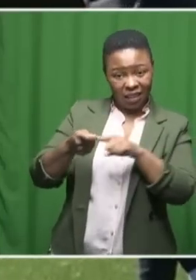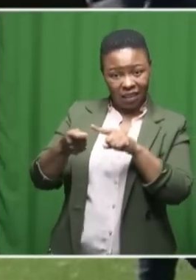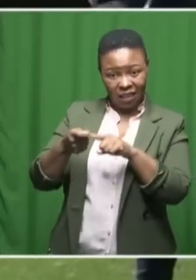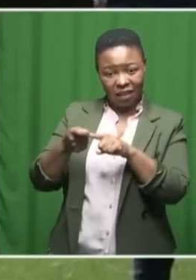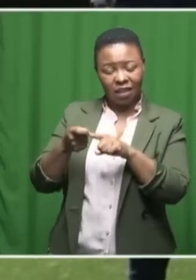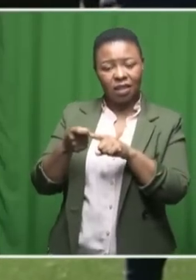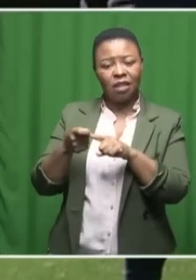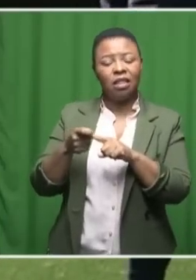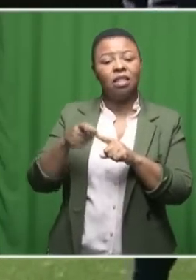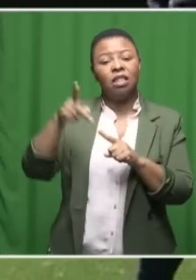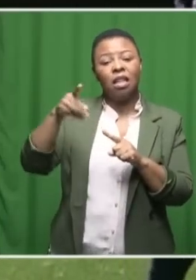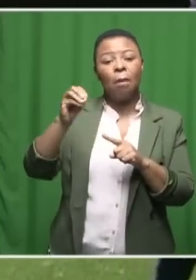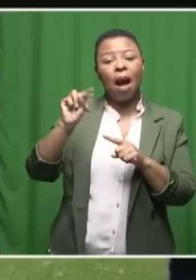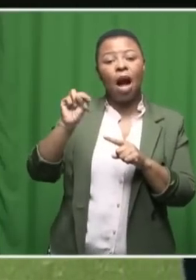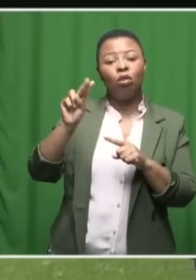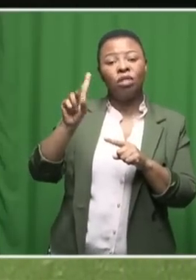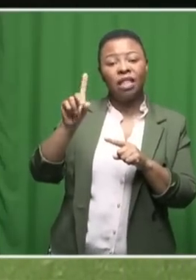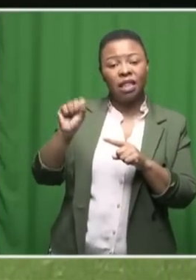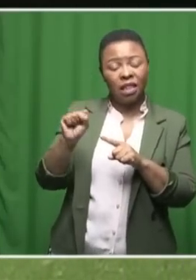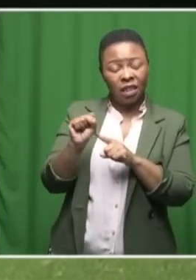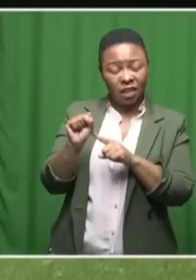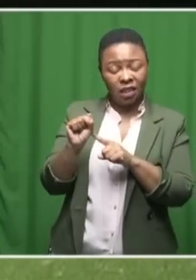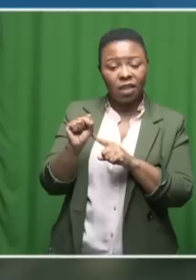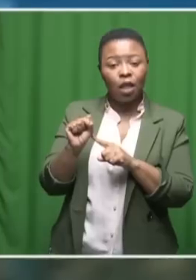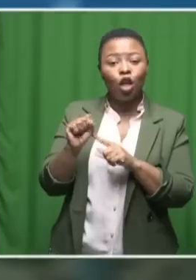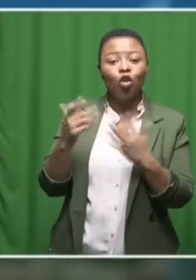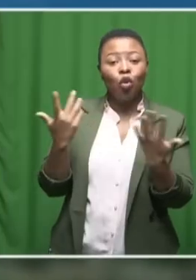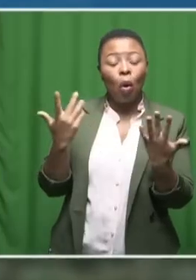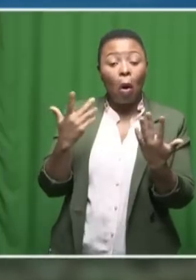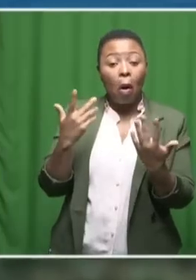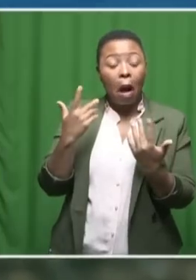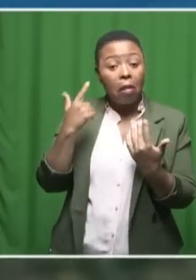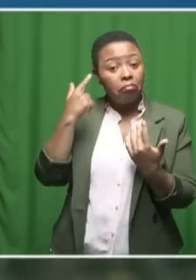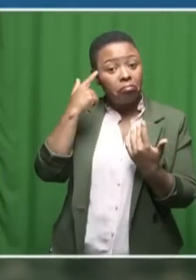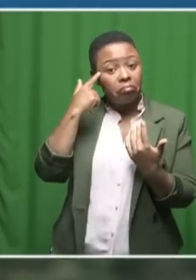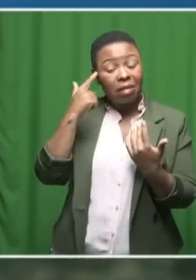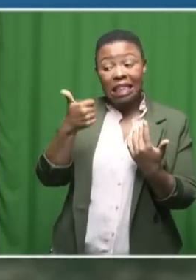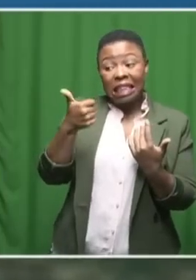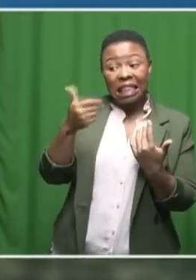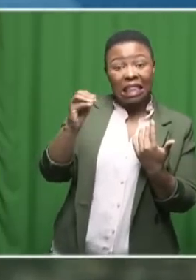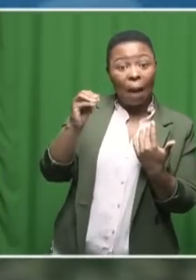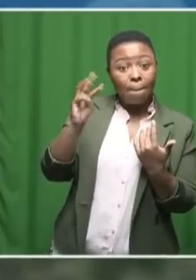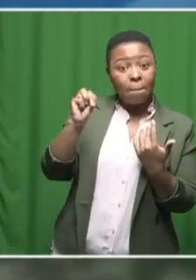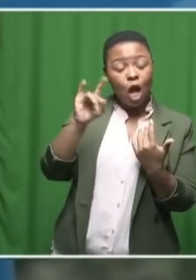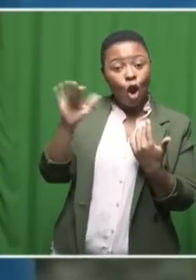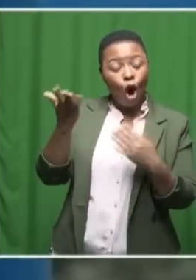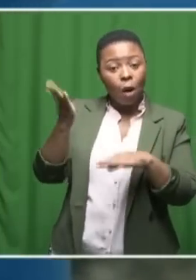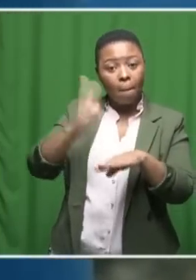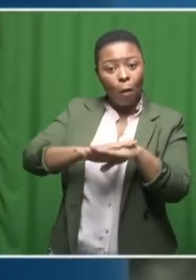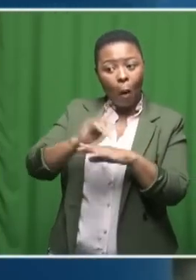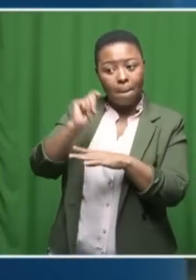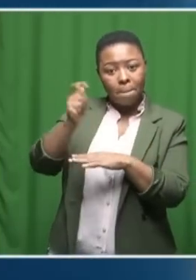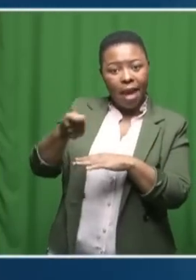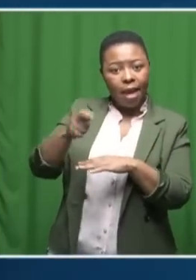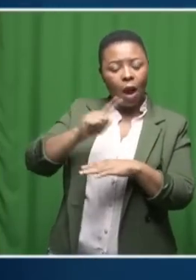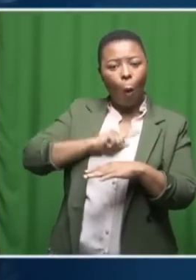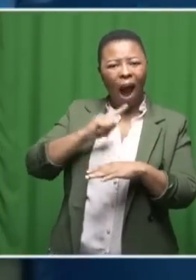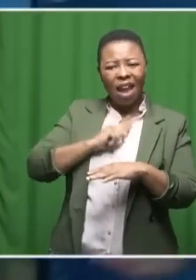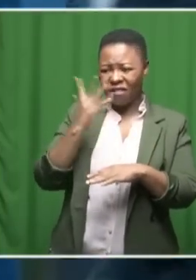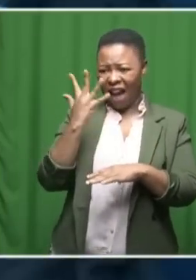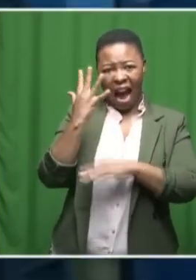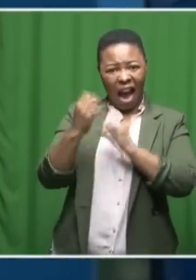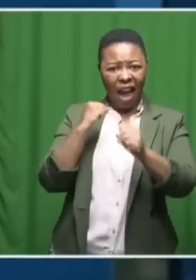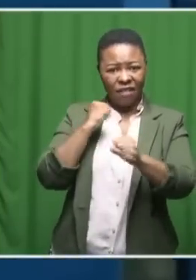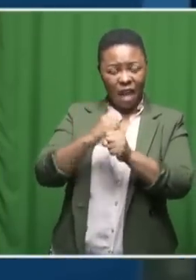And apparently, they will have to pay him another £60 million for the remainder of his 5-year